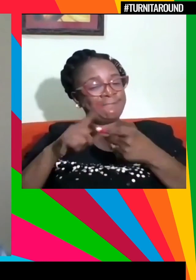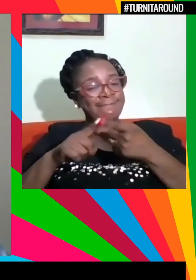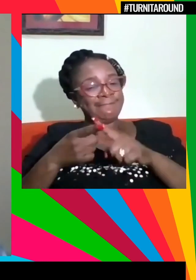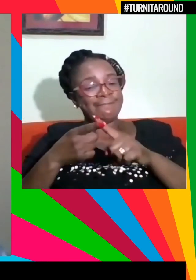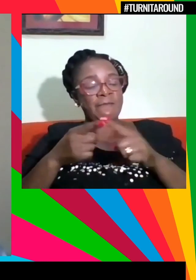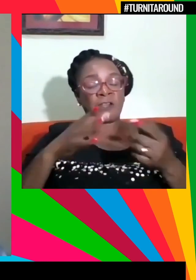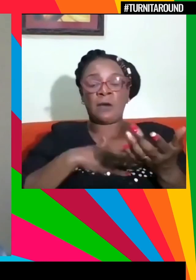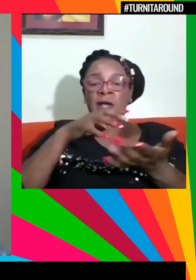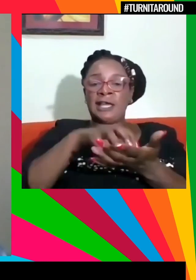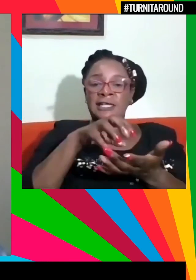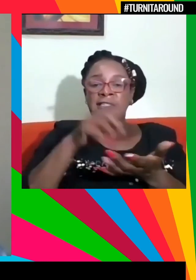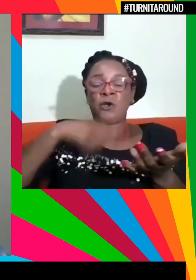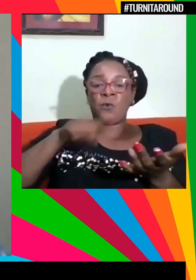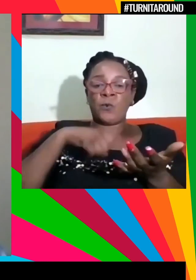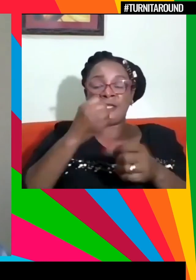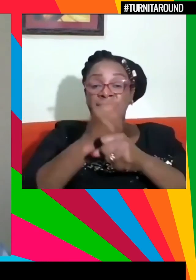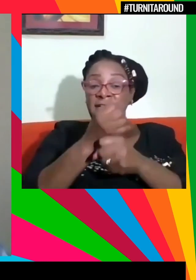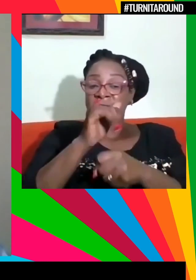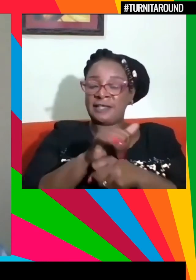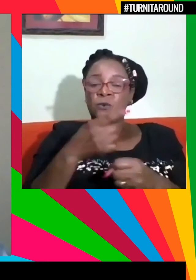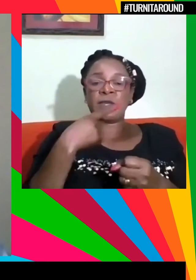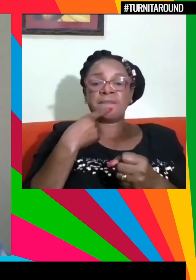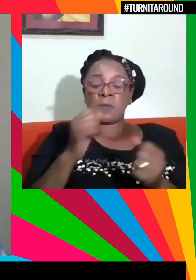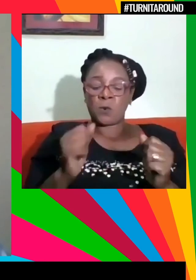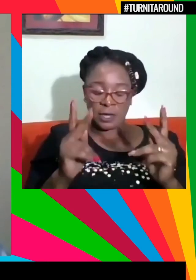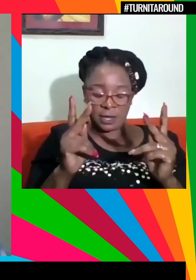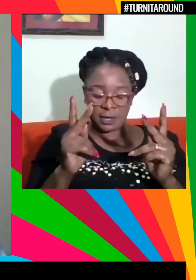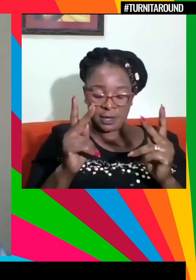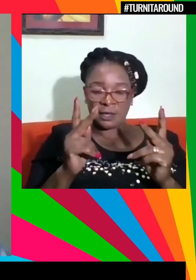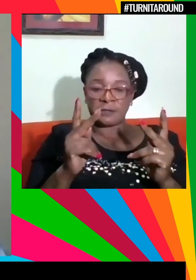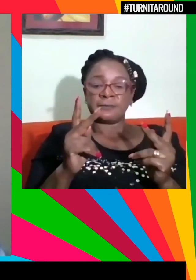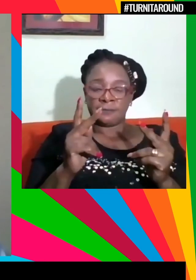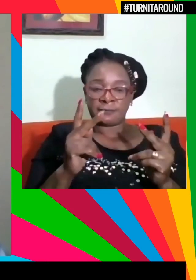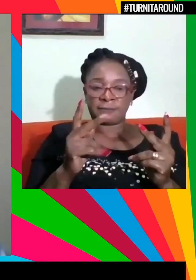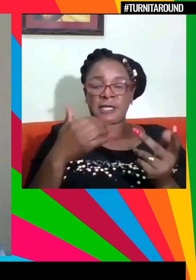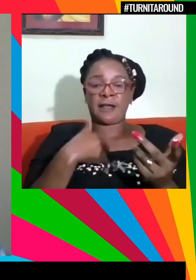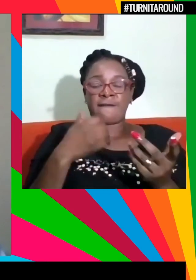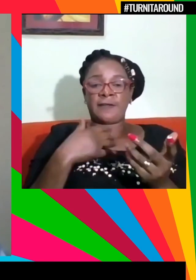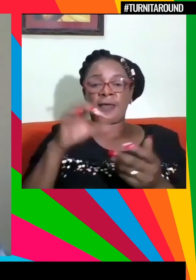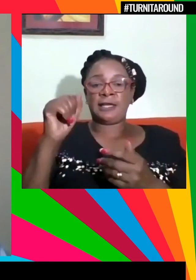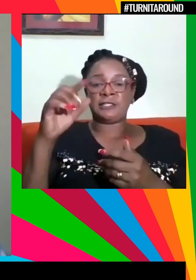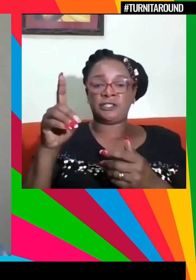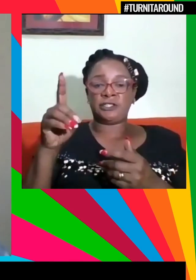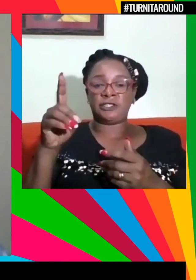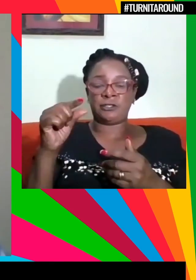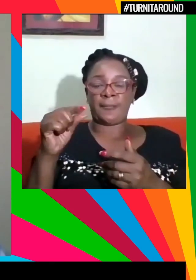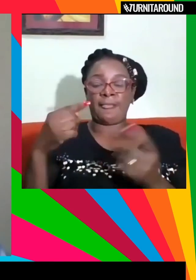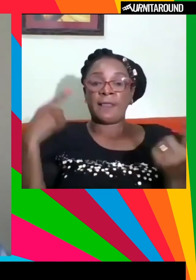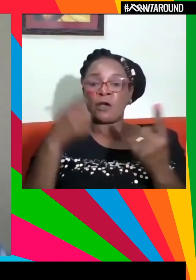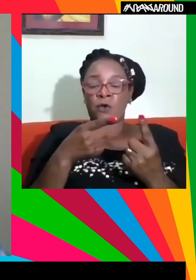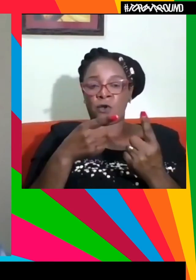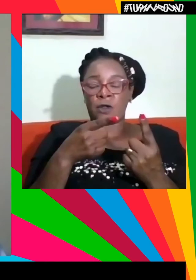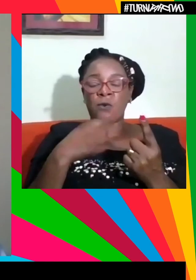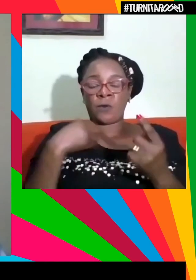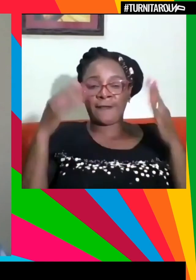we looked at it and we said, okay, there's these one or two SDG goals, they really resonate with us. We really focused